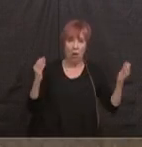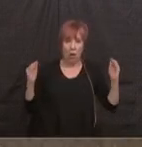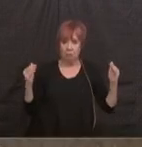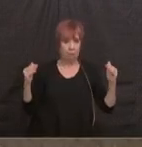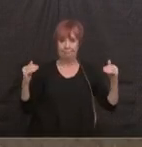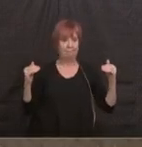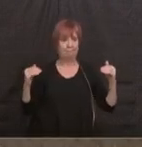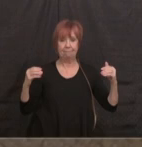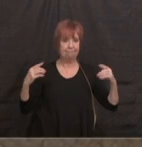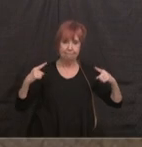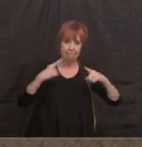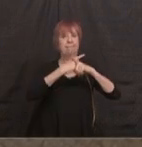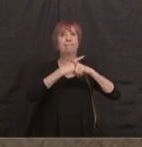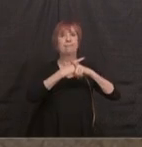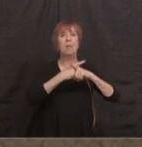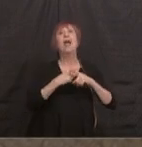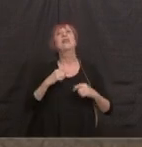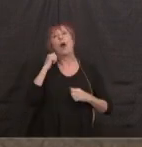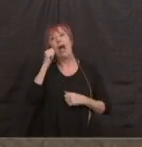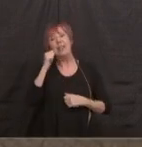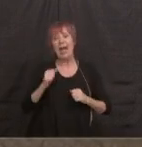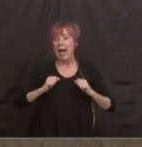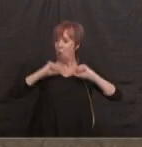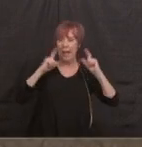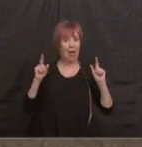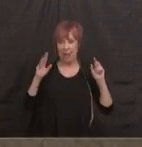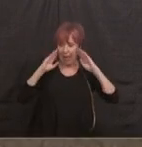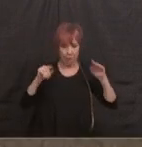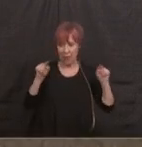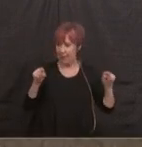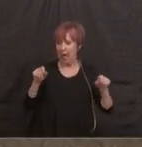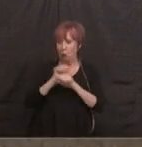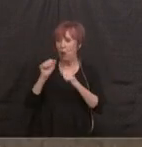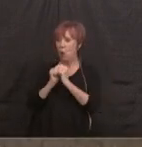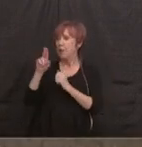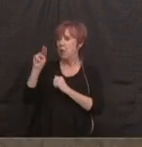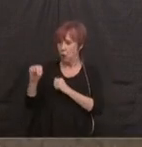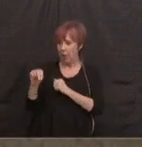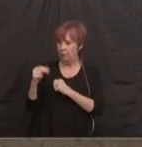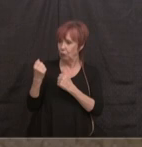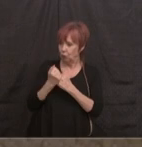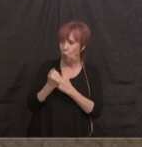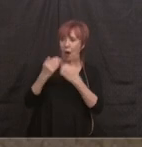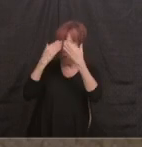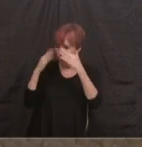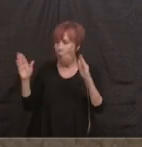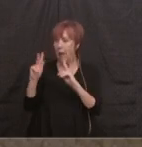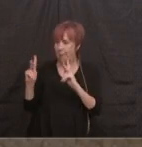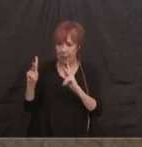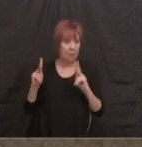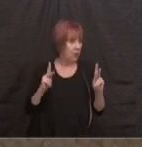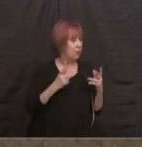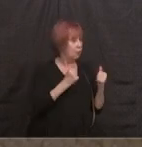I work with and for the UN on all of these things. And it's just, it's a privilege, but it's also really urgent work